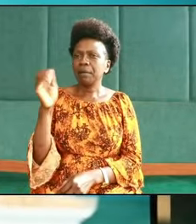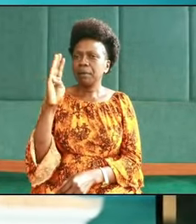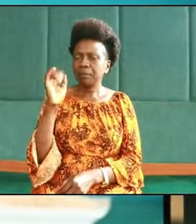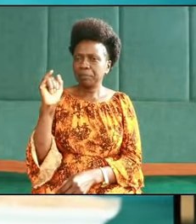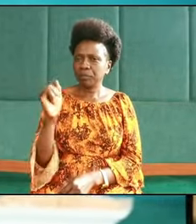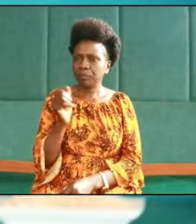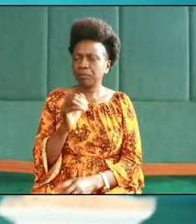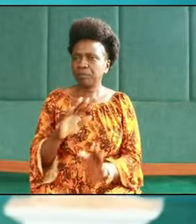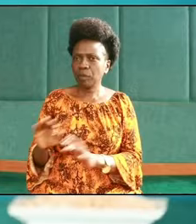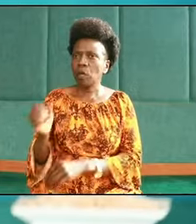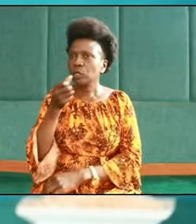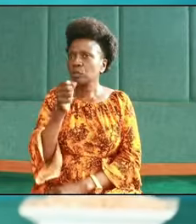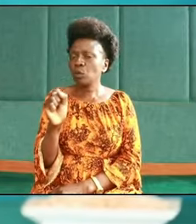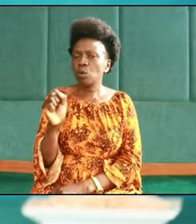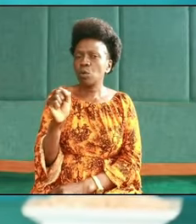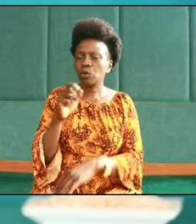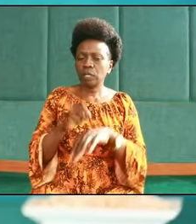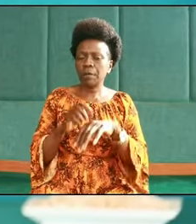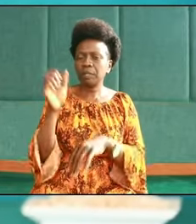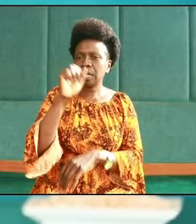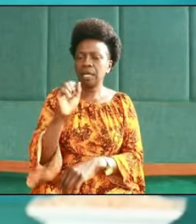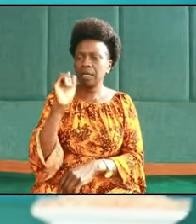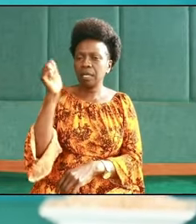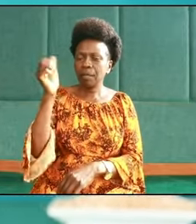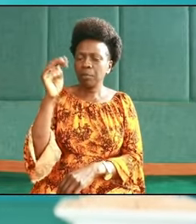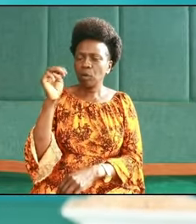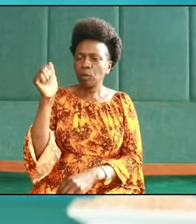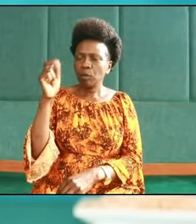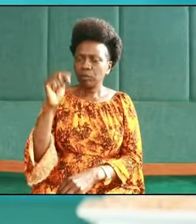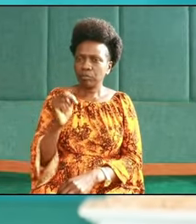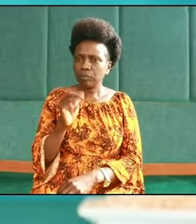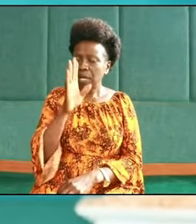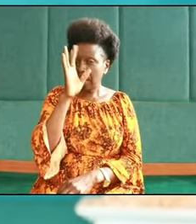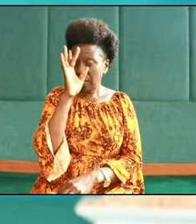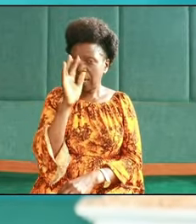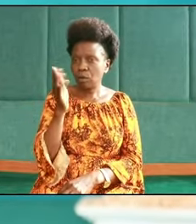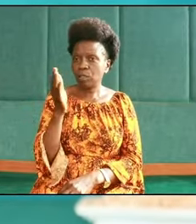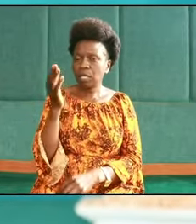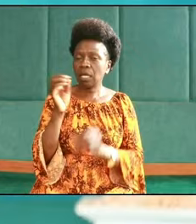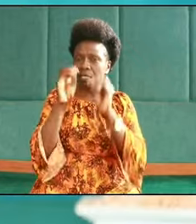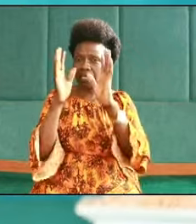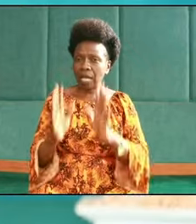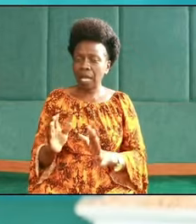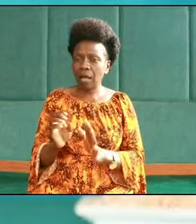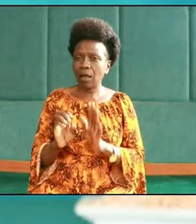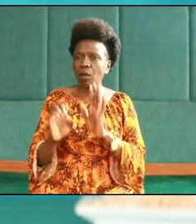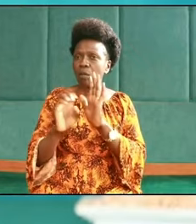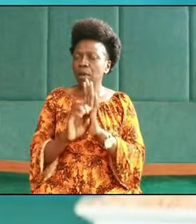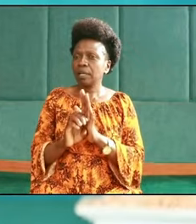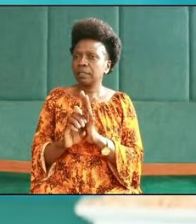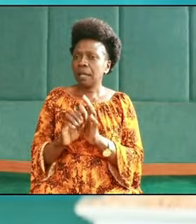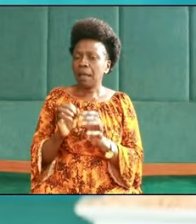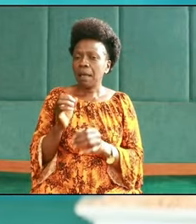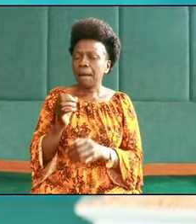And so when Simon lied and as a teacher connived and